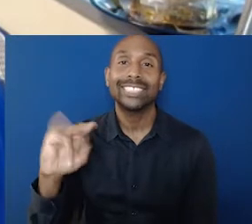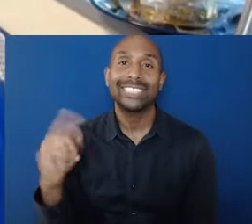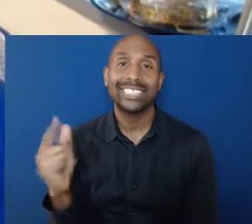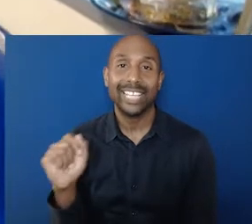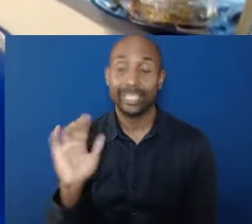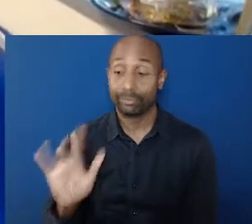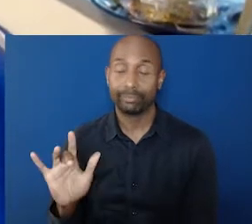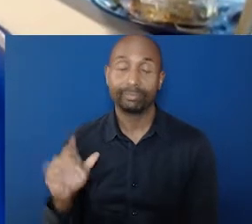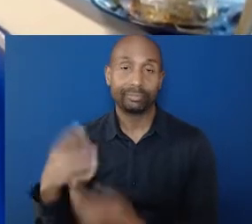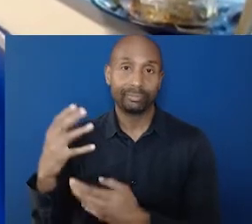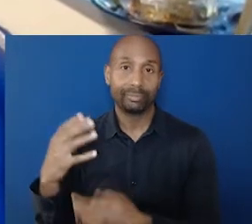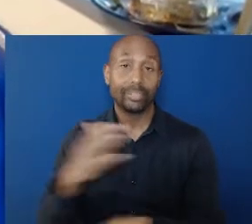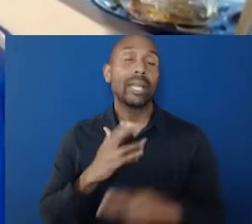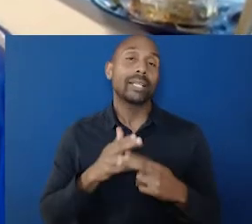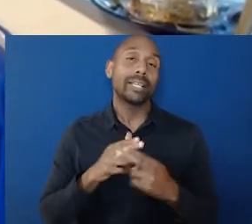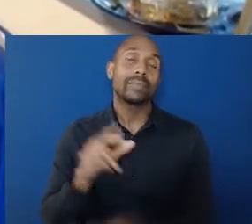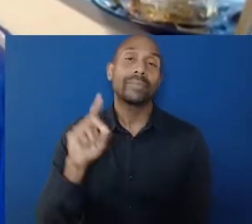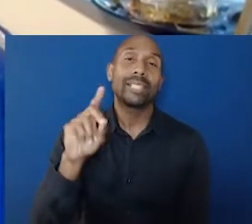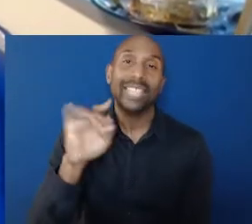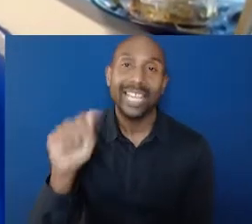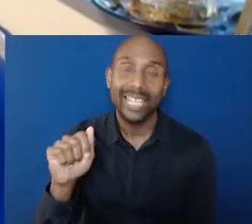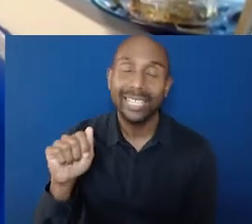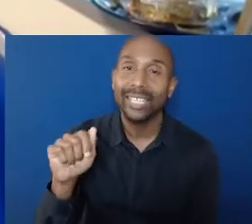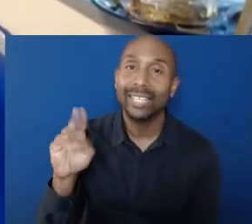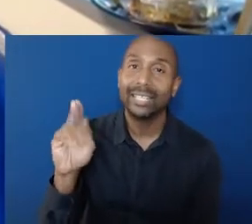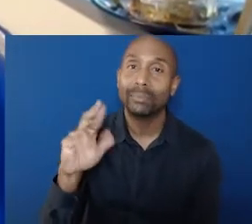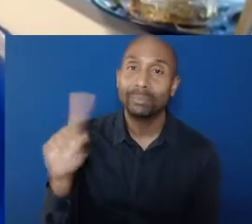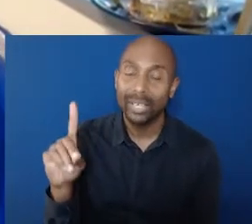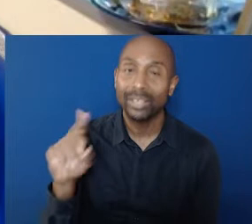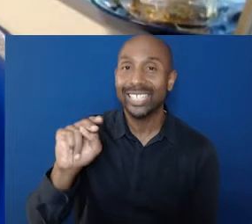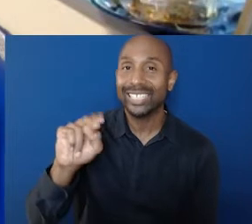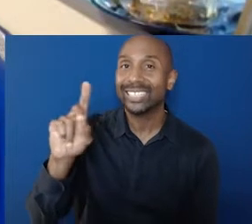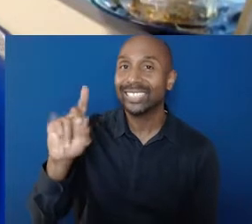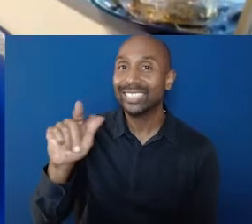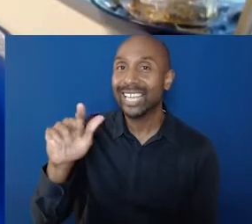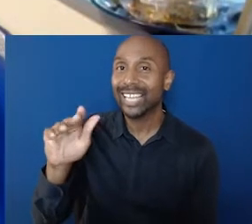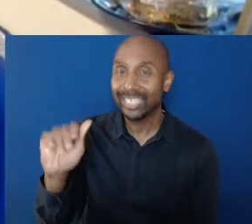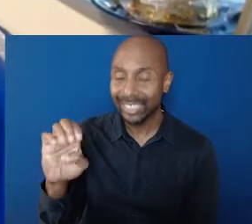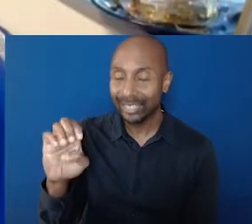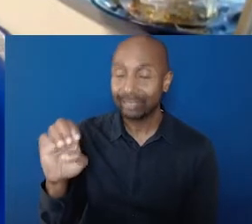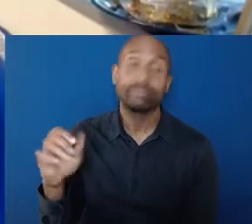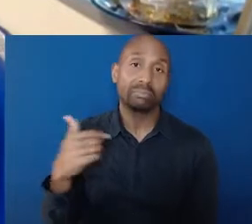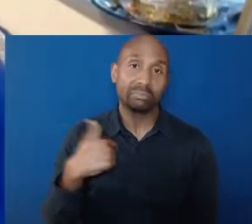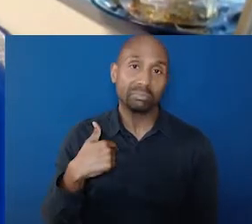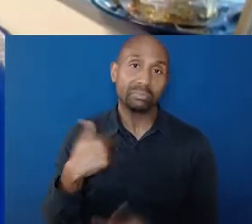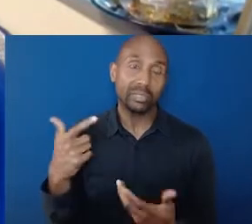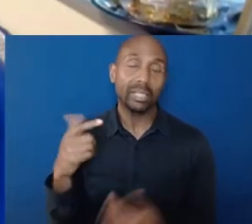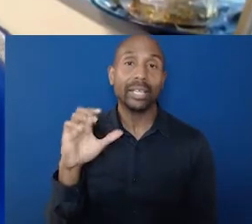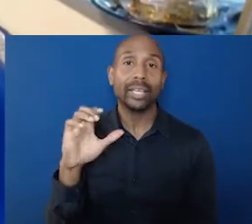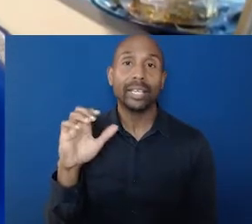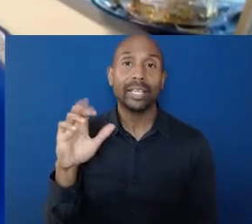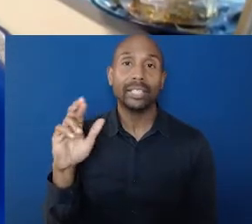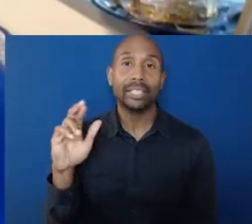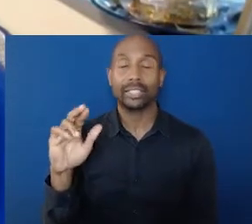player. My name is Diana Baird N’Diaye, and I'm a cultural specialist and Smithsonian Festival curator at the